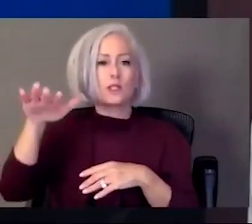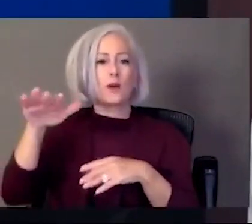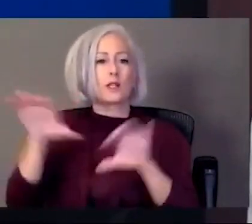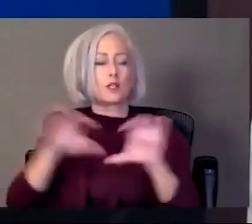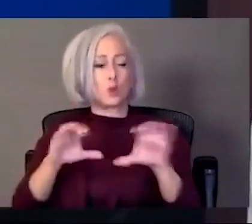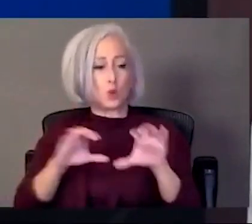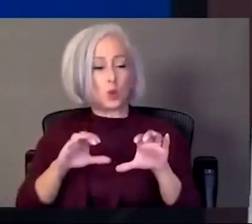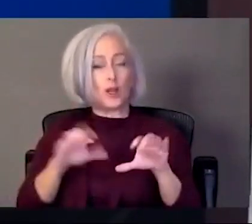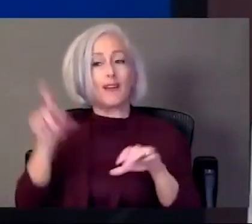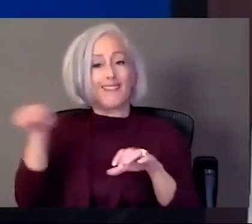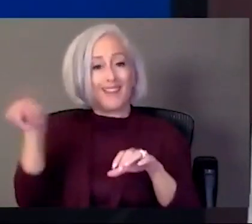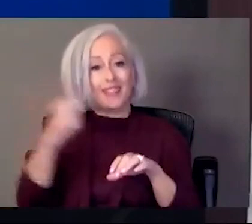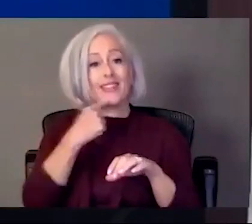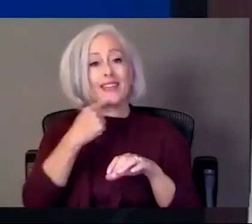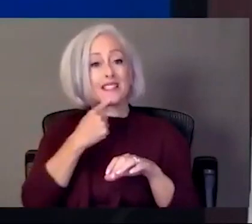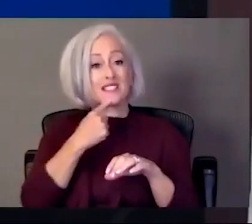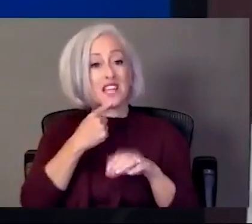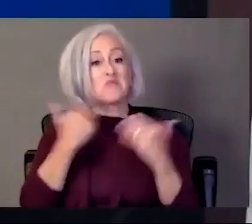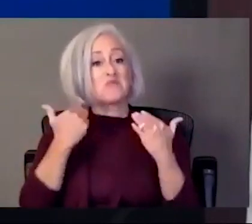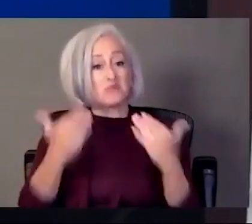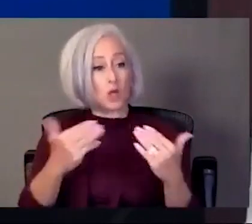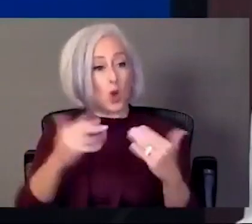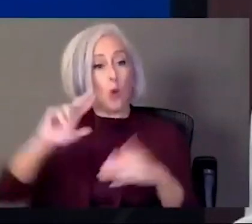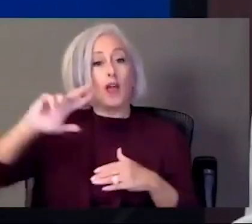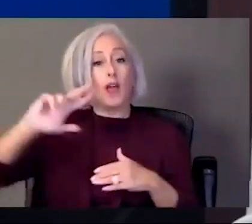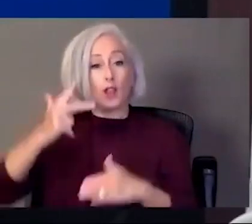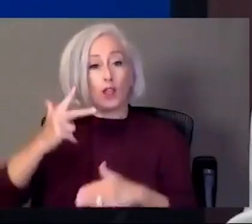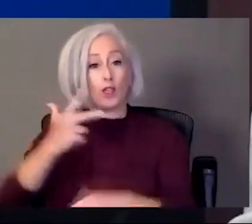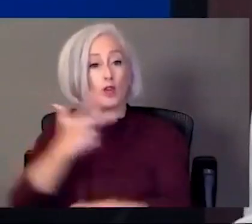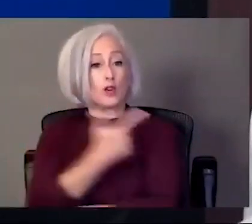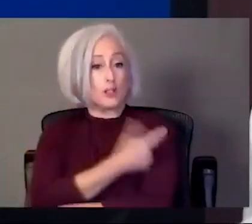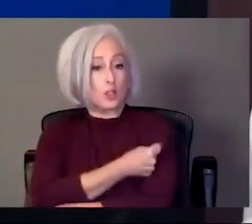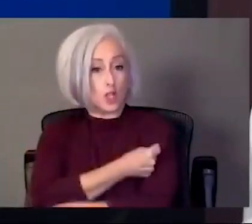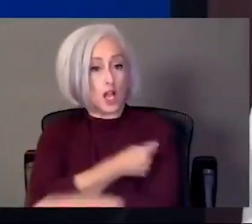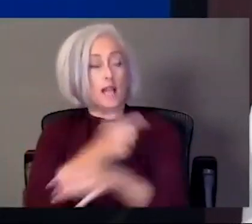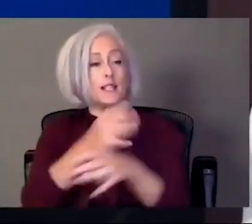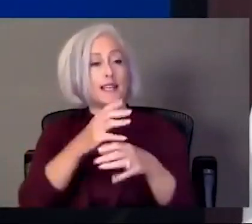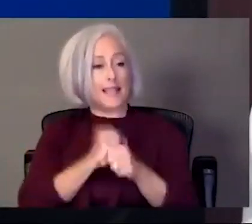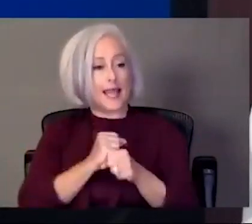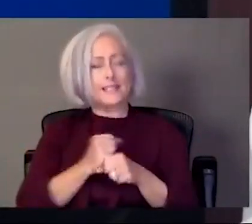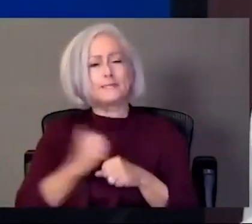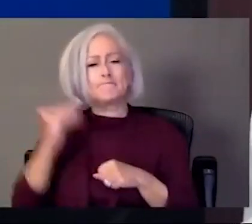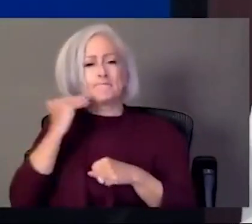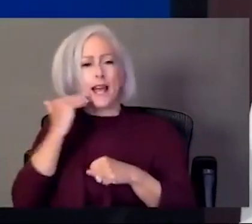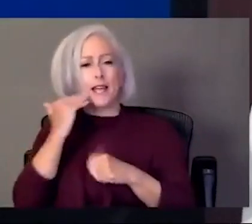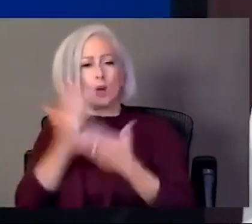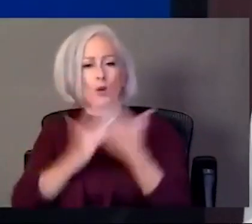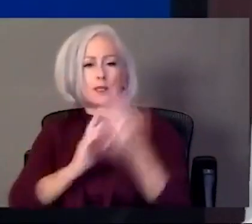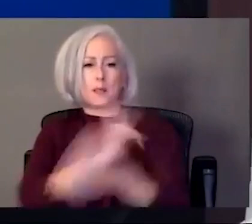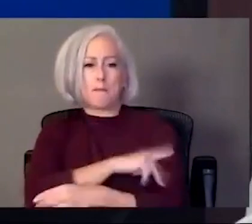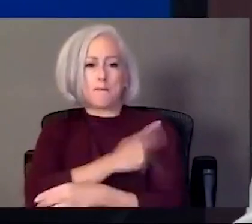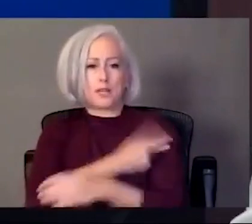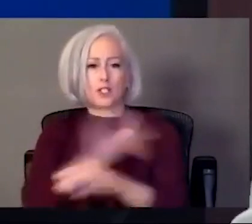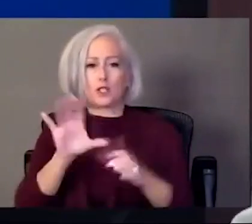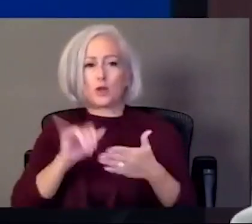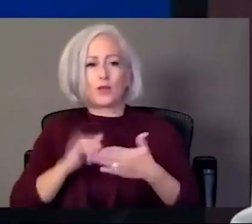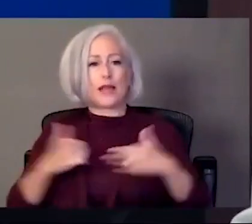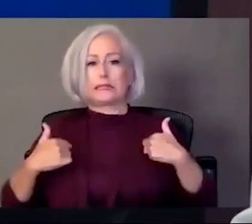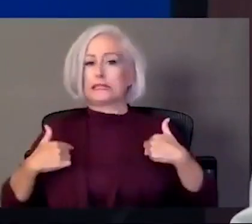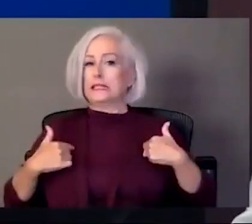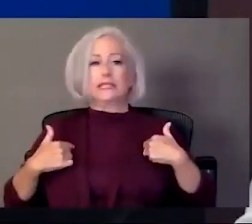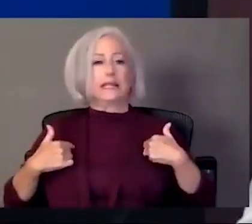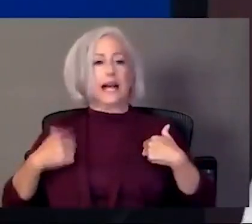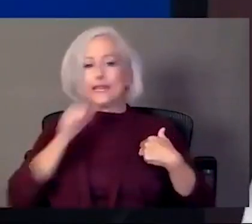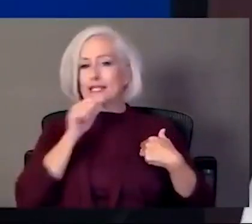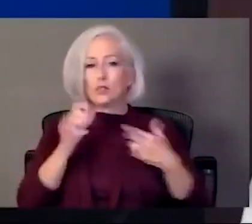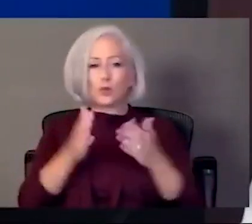that, let's go get a third shot. So yeah, I know some of my patients have done that. I don't order those third shots because the EUA is